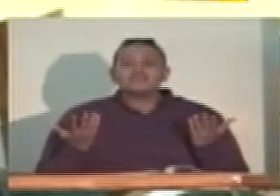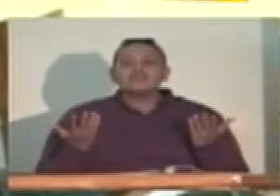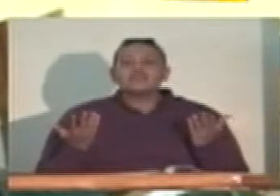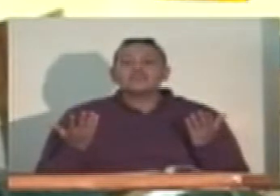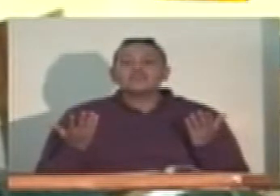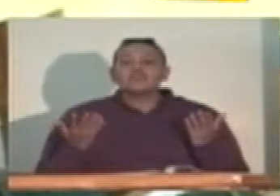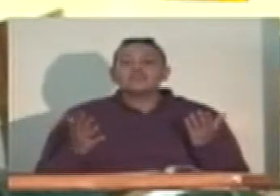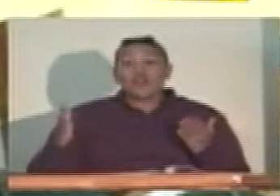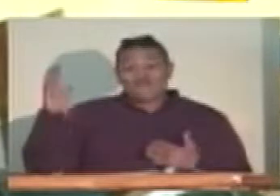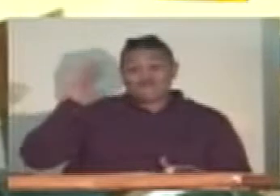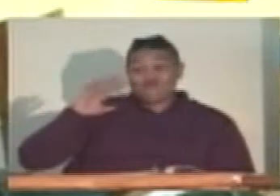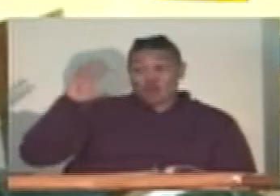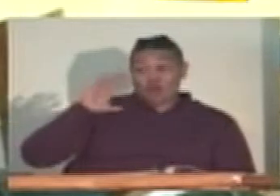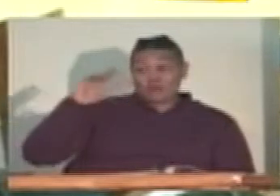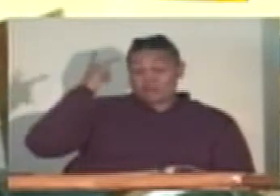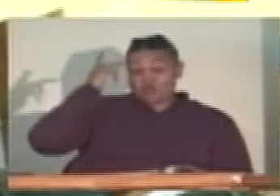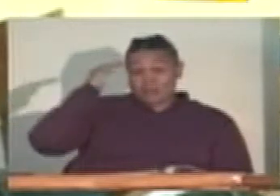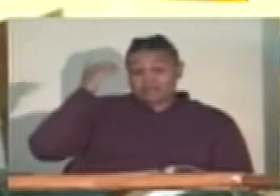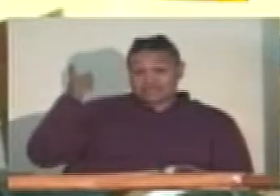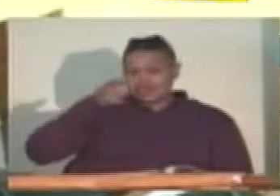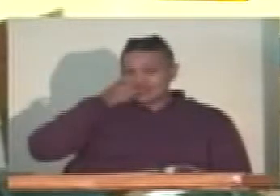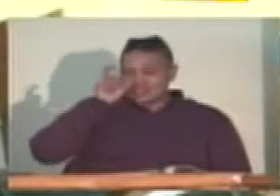the former Prime Minister,